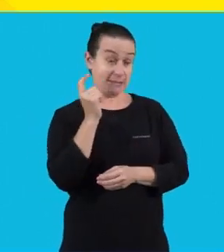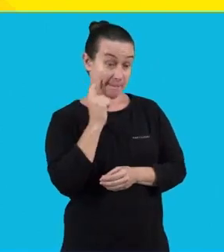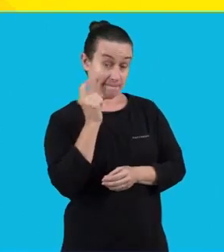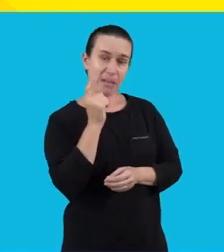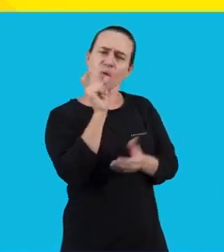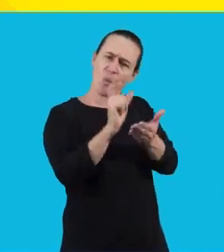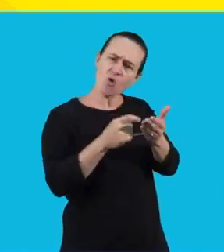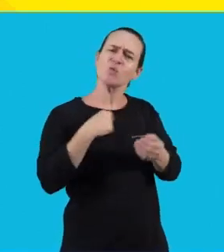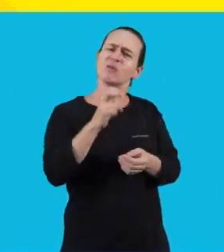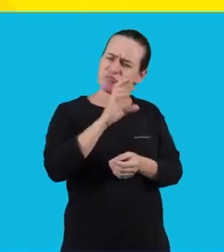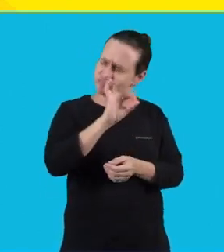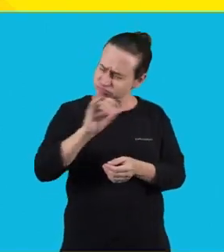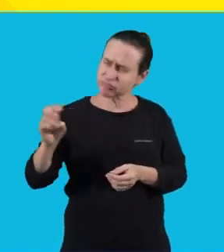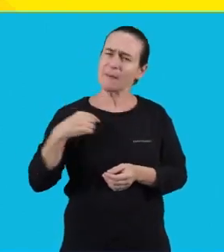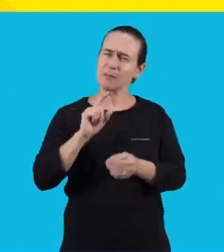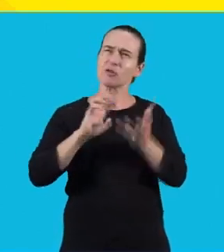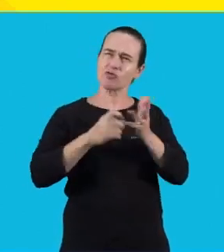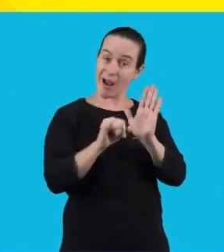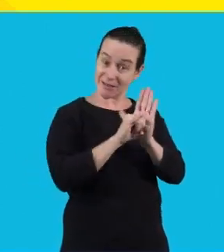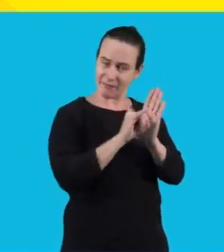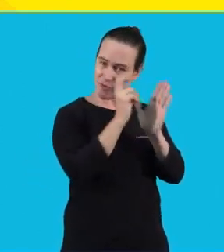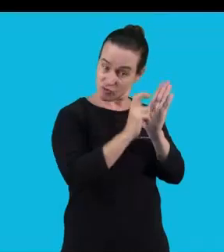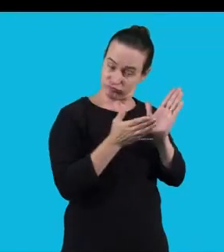in general words that we use every day.